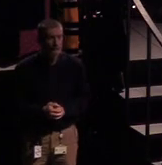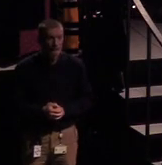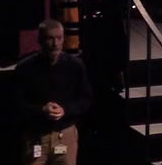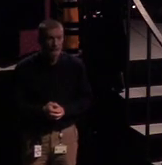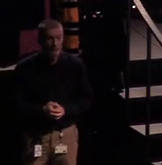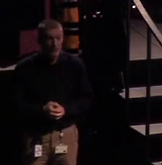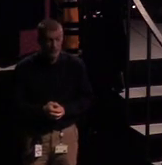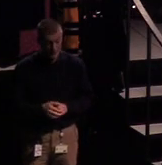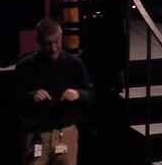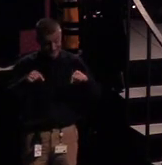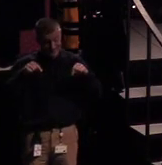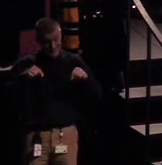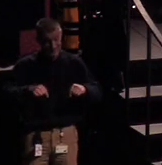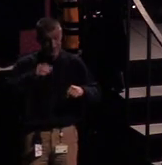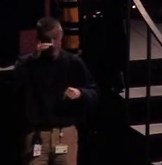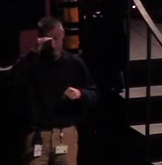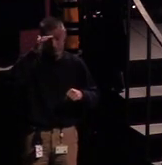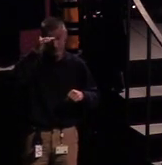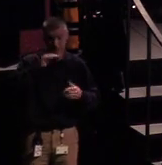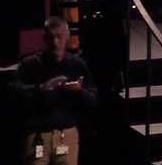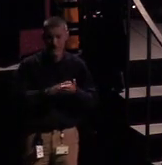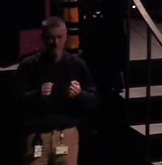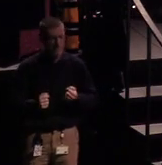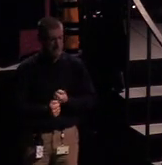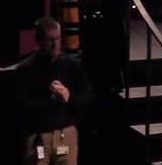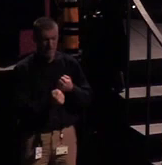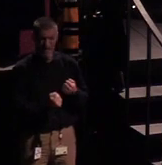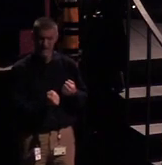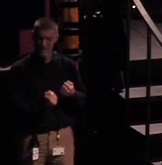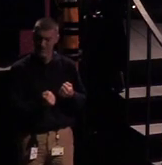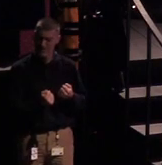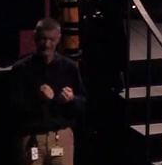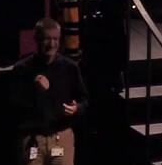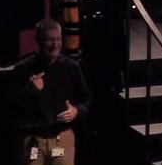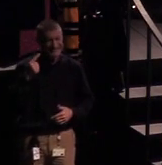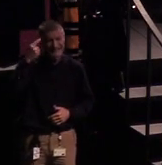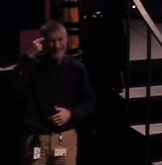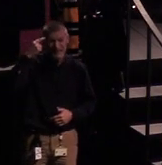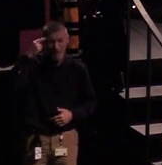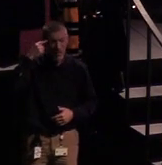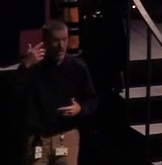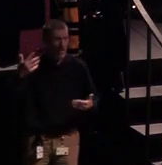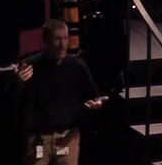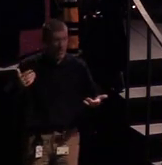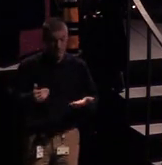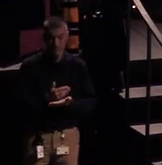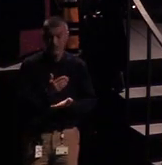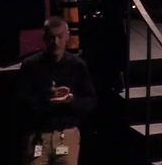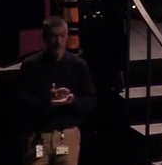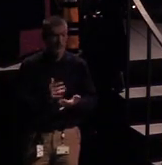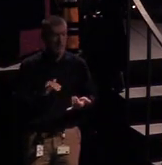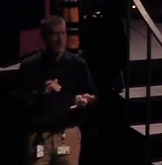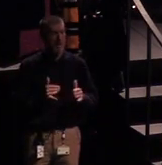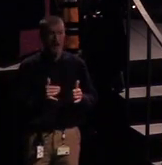principle is powerful and pragmatic it understands that while you might inherit barriers